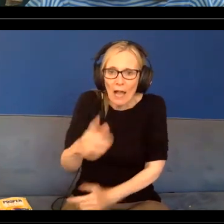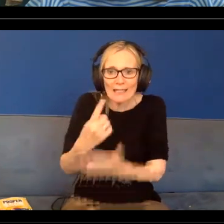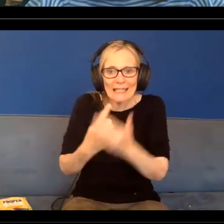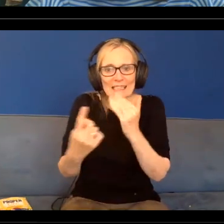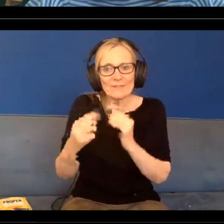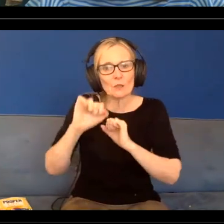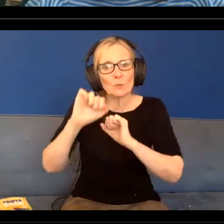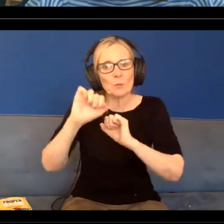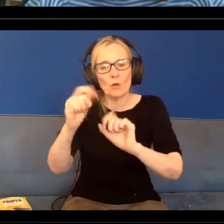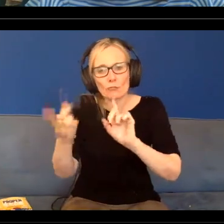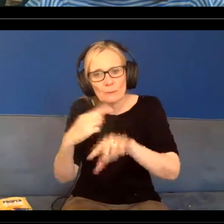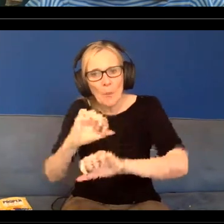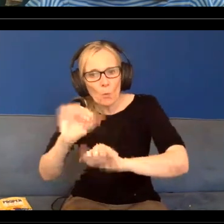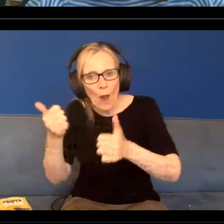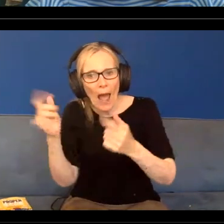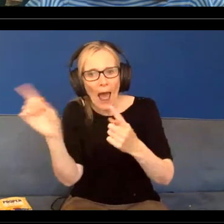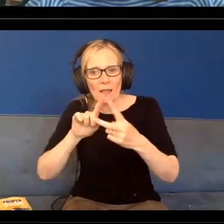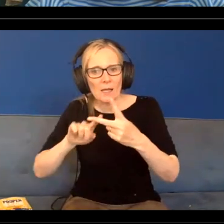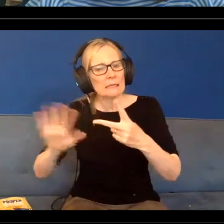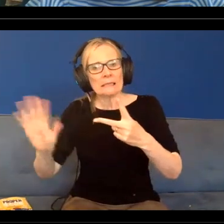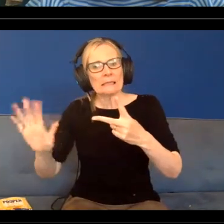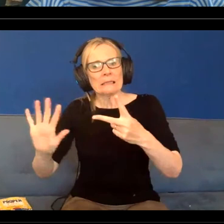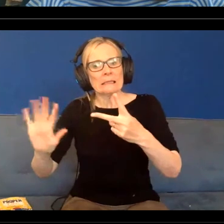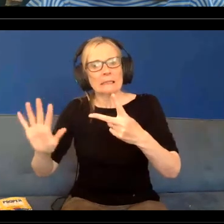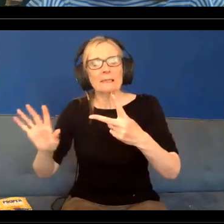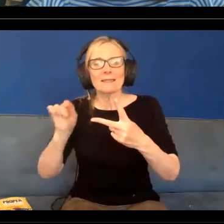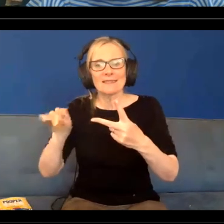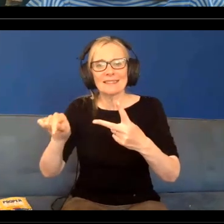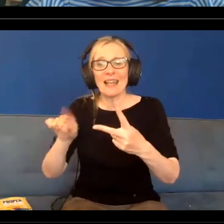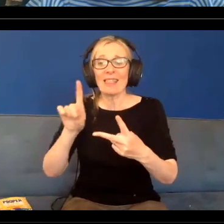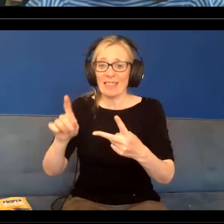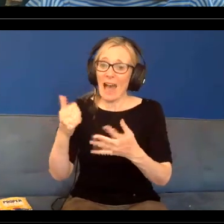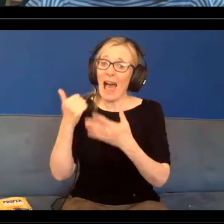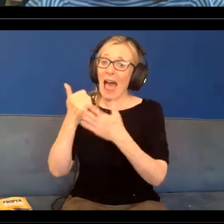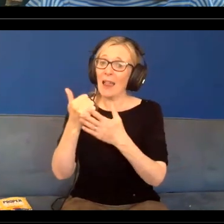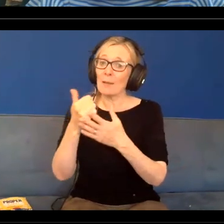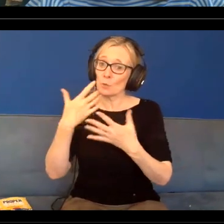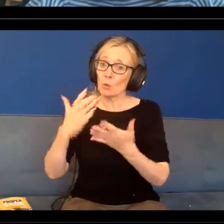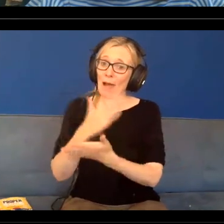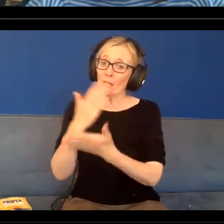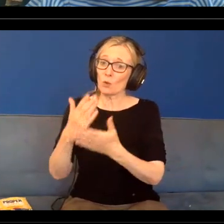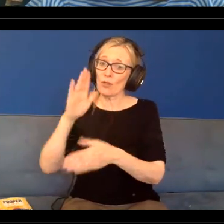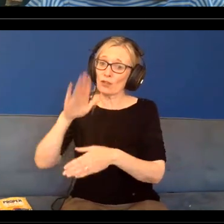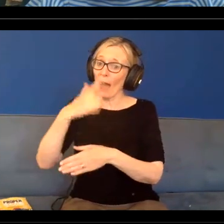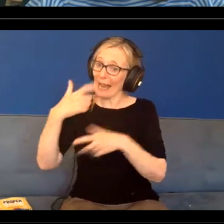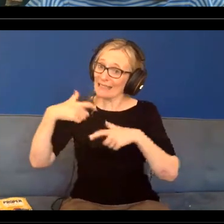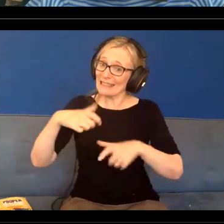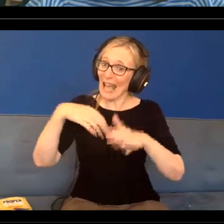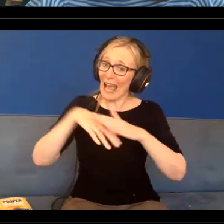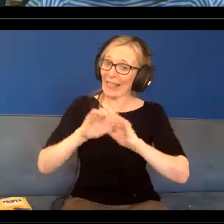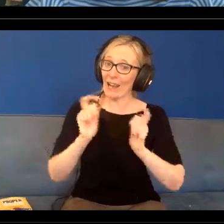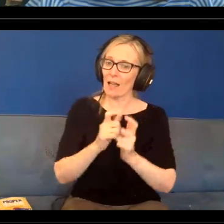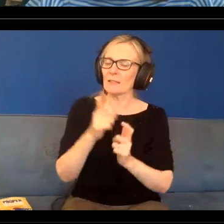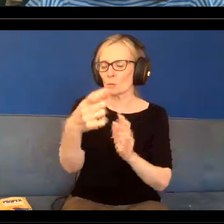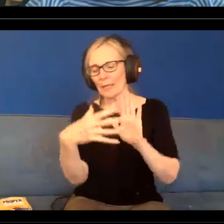doesn't respond to will help keep that child in a whole class situation. So for example, there was one